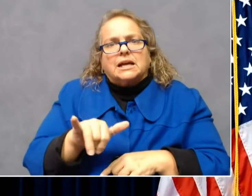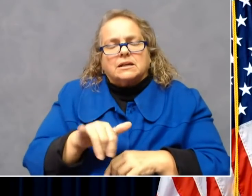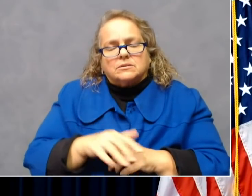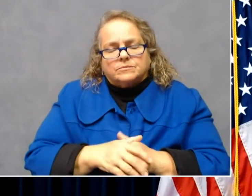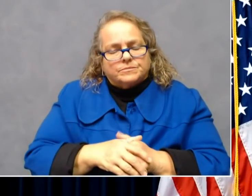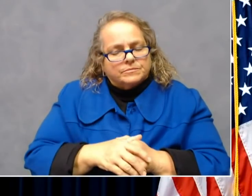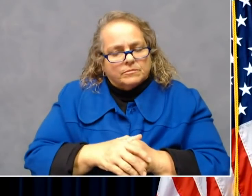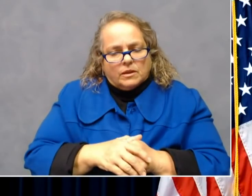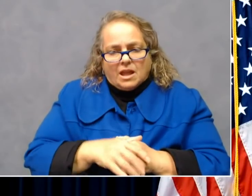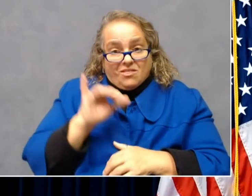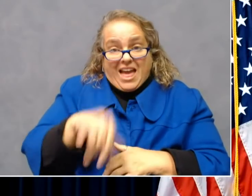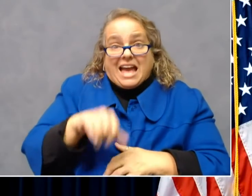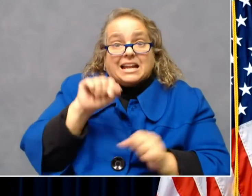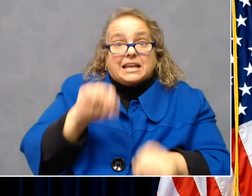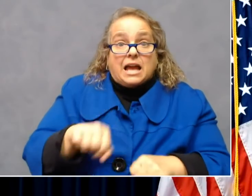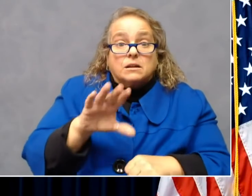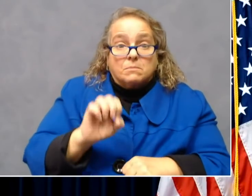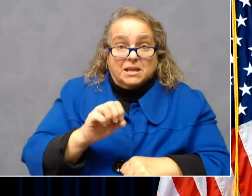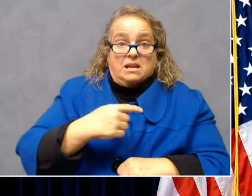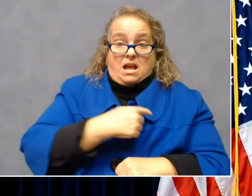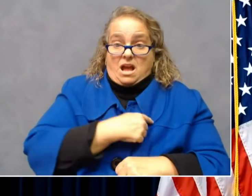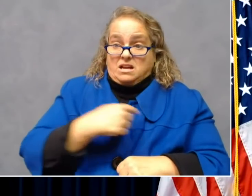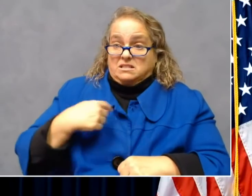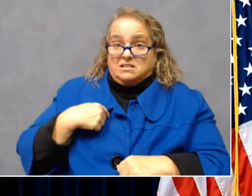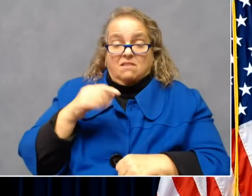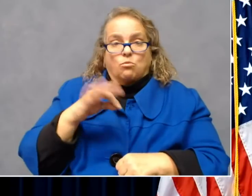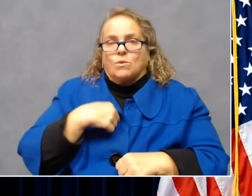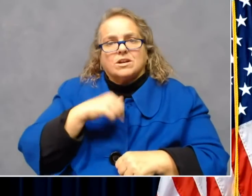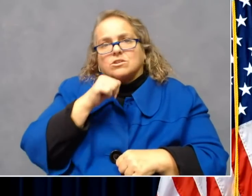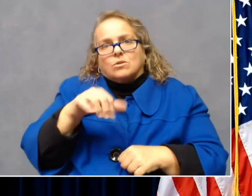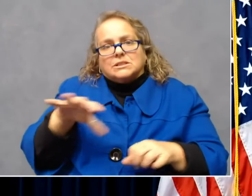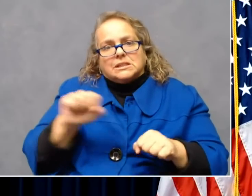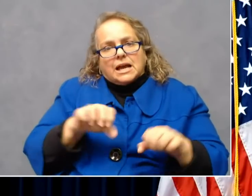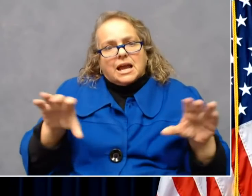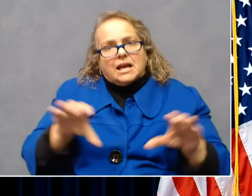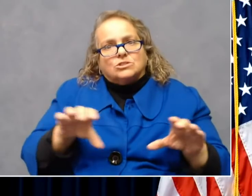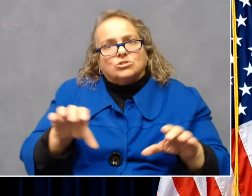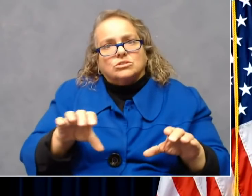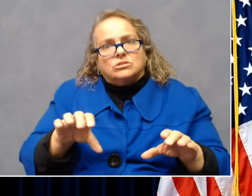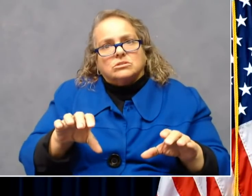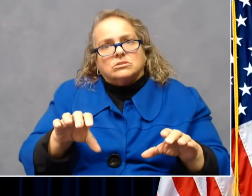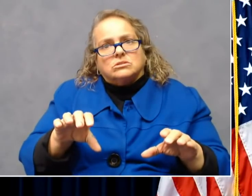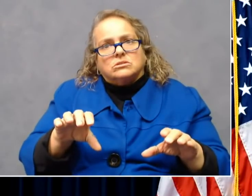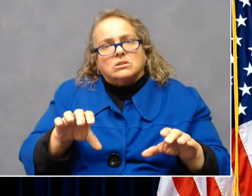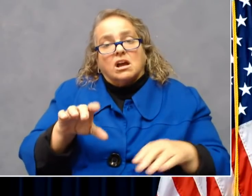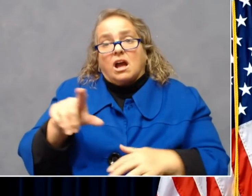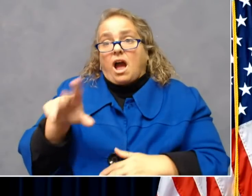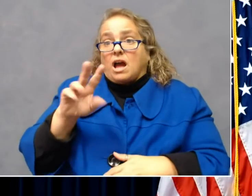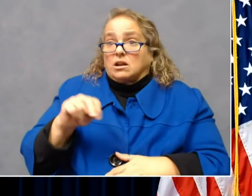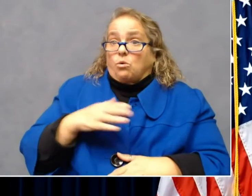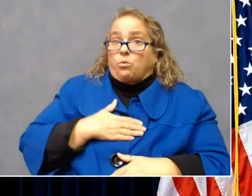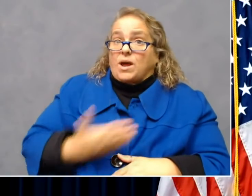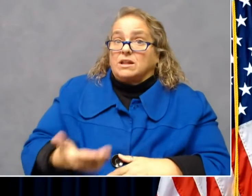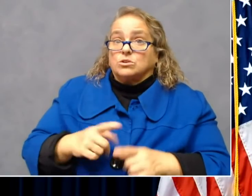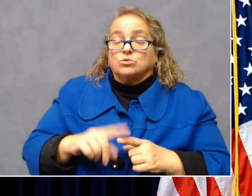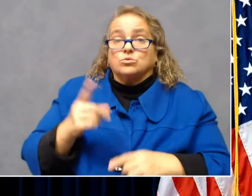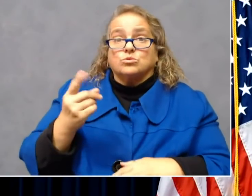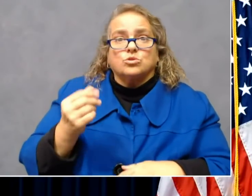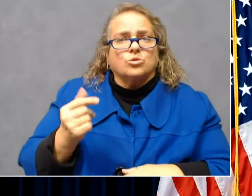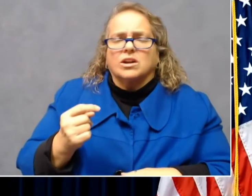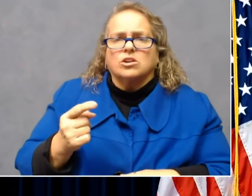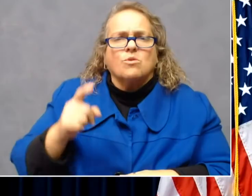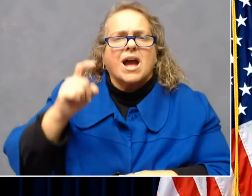we are unwilling to support significant action. Yeah, this thing's hard. It's been a long time since we've been fighting it, but it's not done with